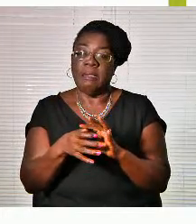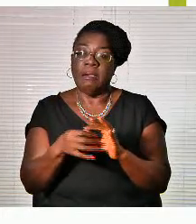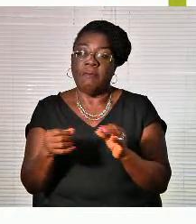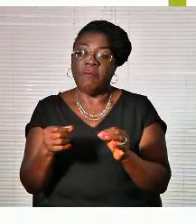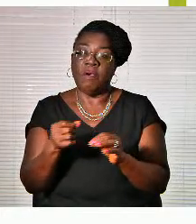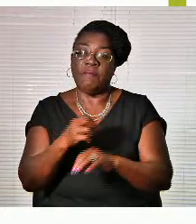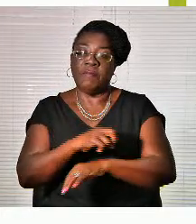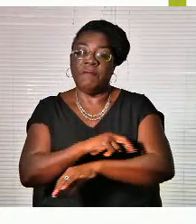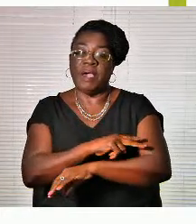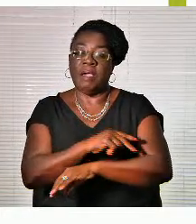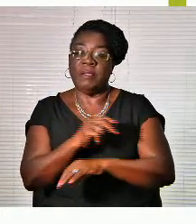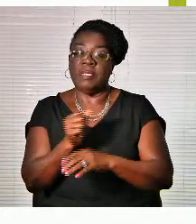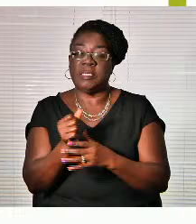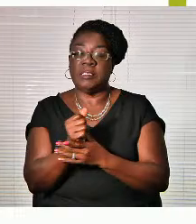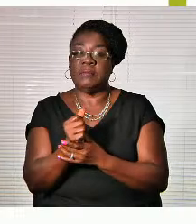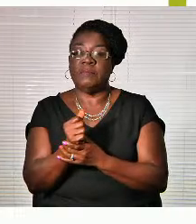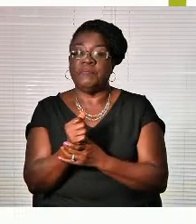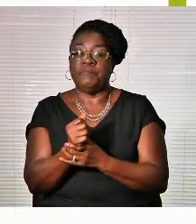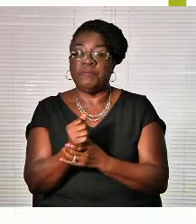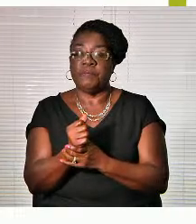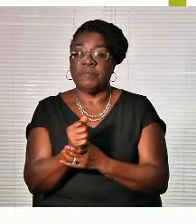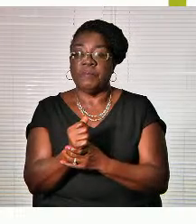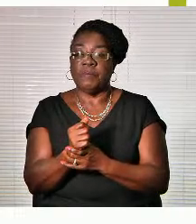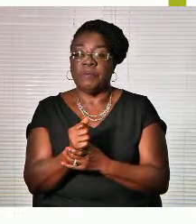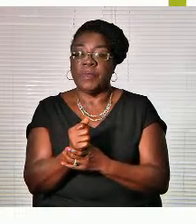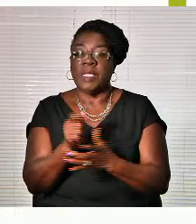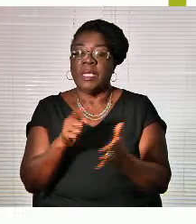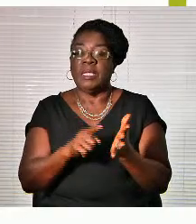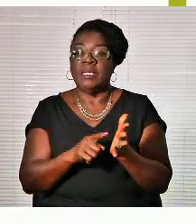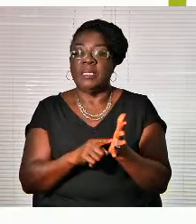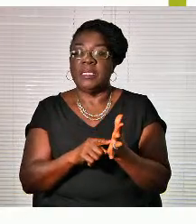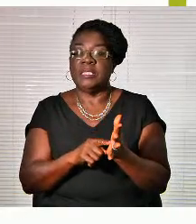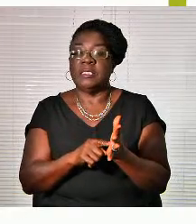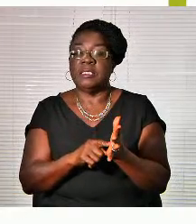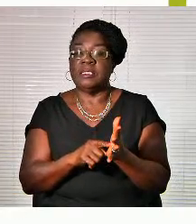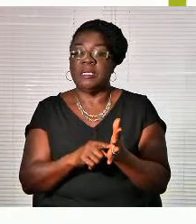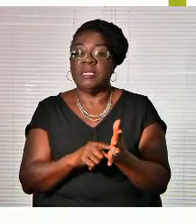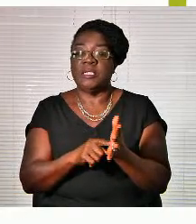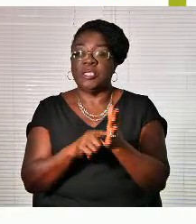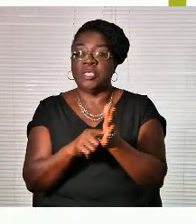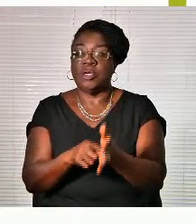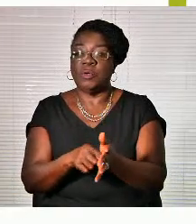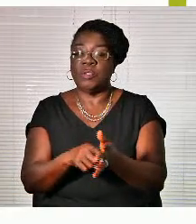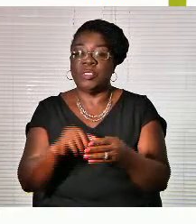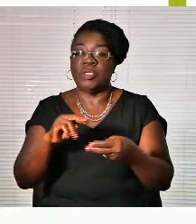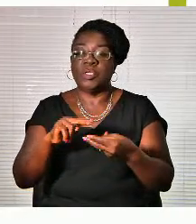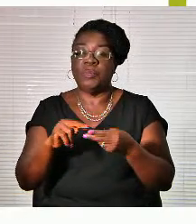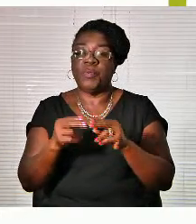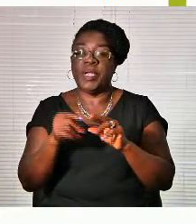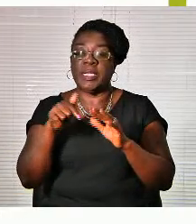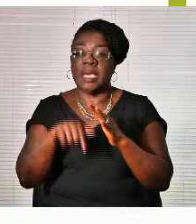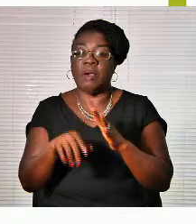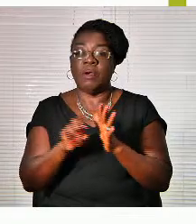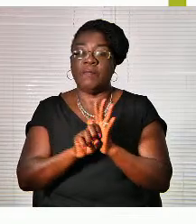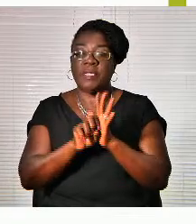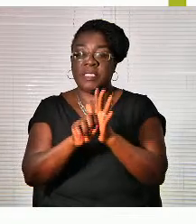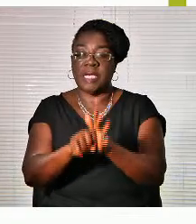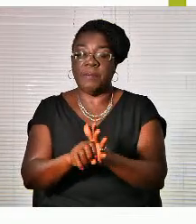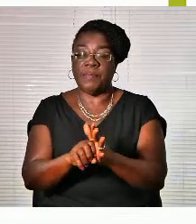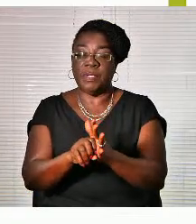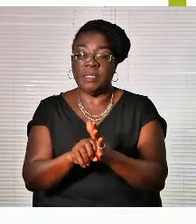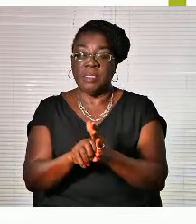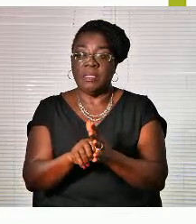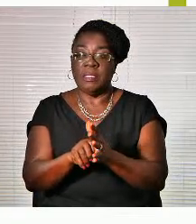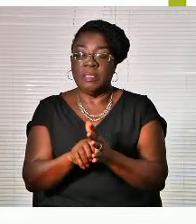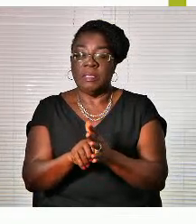out the COVID-19 testing in country. This slide in particular shows the breakdown of the samples processed